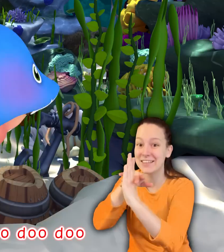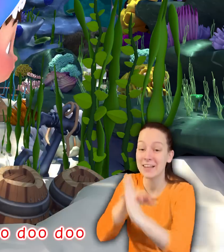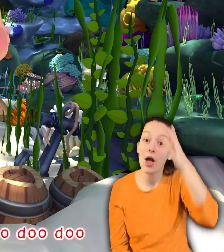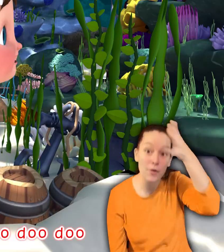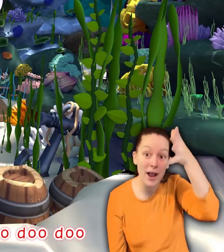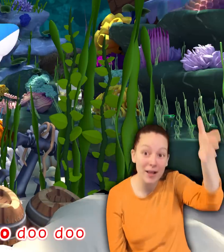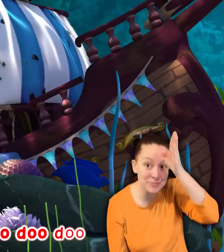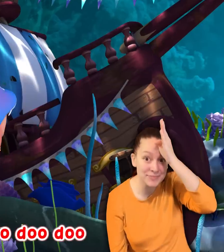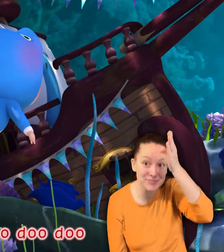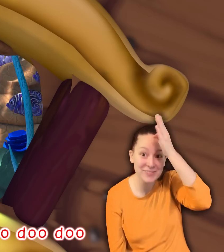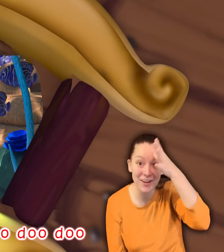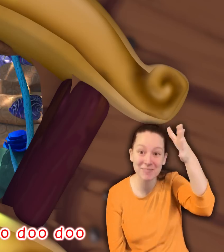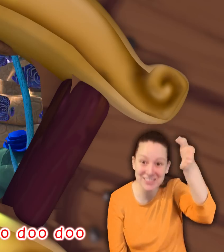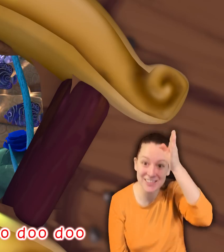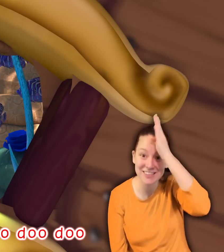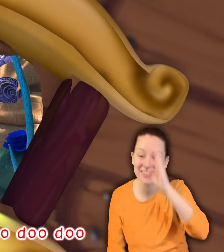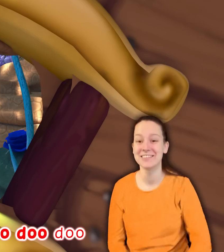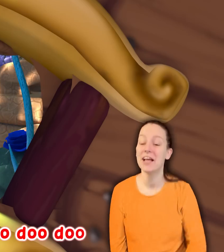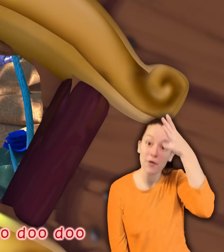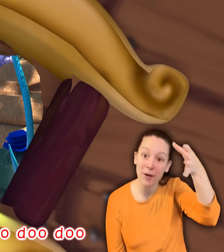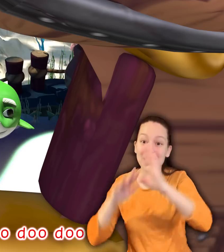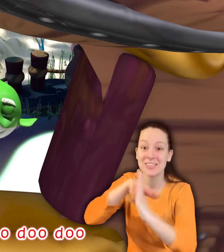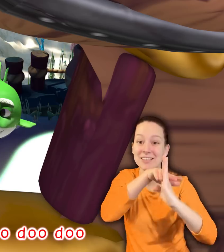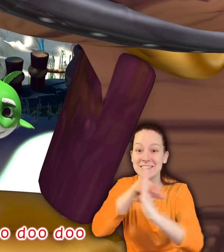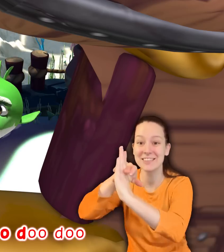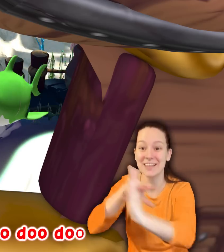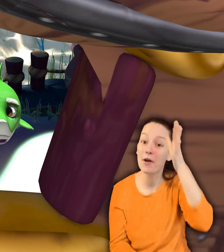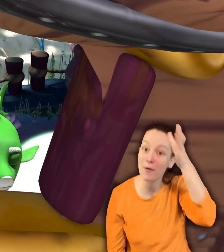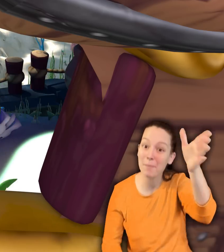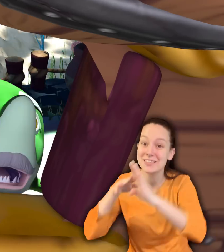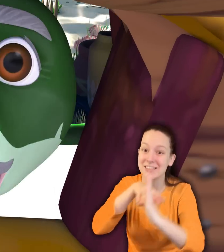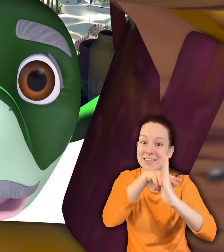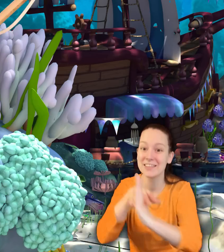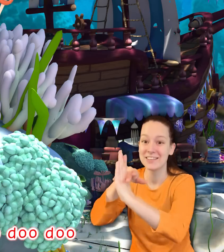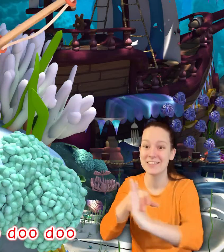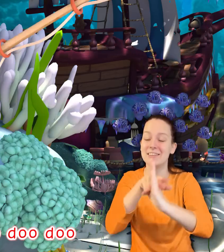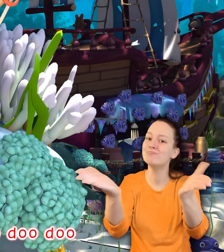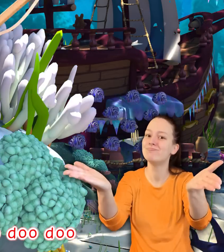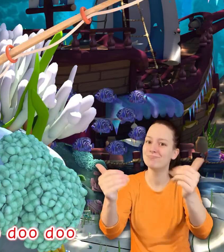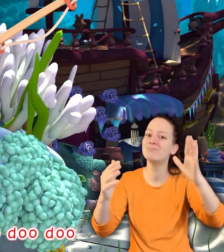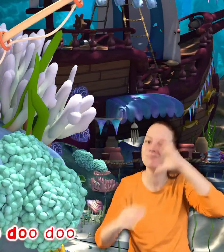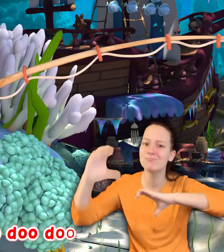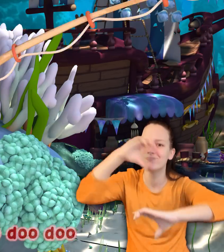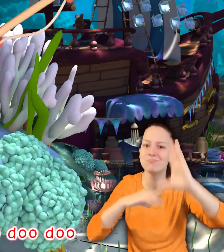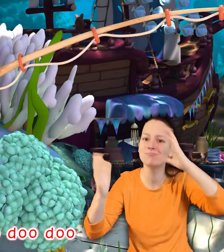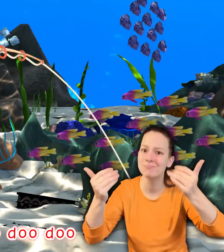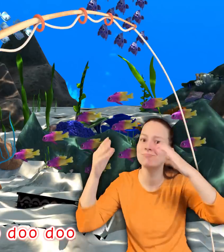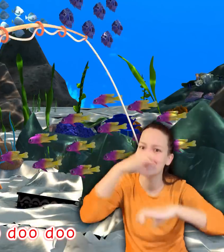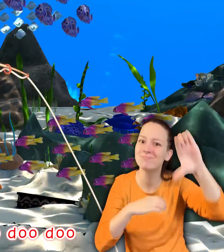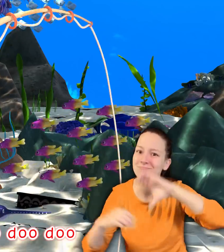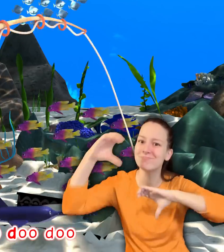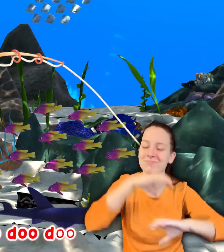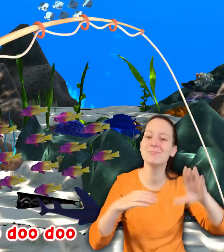grandpa shark grandpa shark do grandpa shark do grandpa shark Let's Go Hunt Let's Go